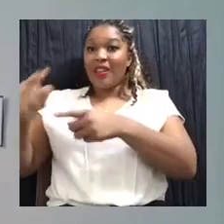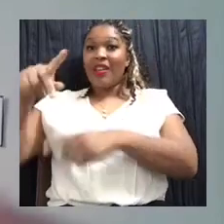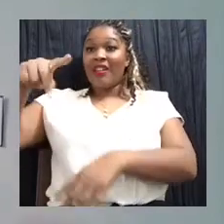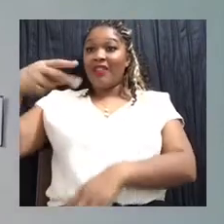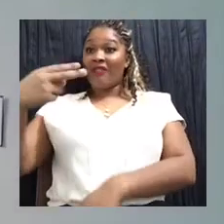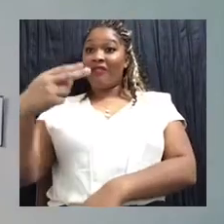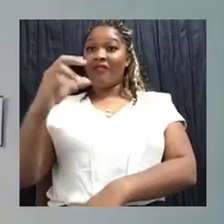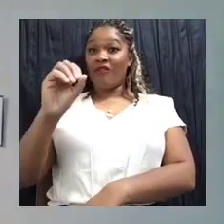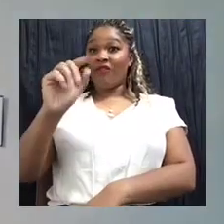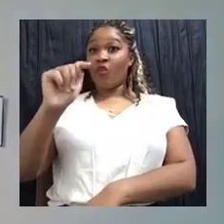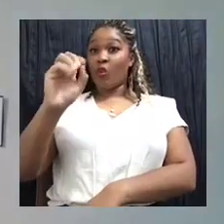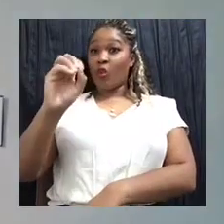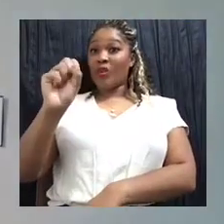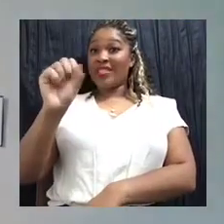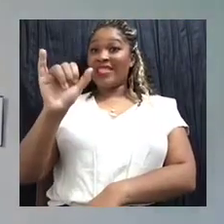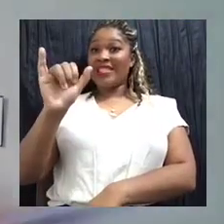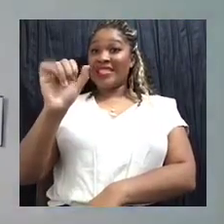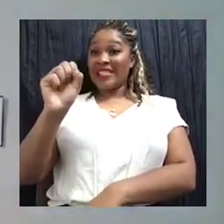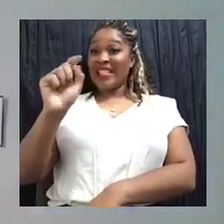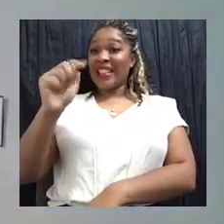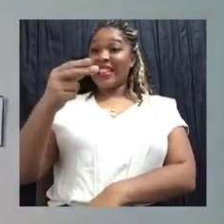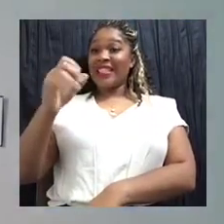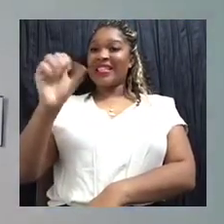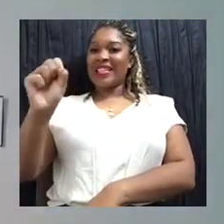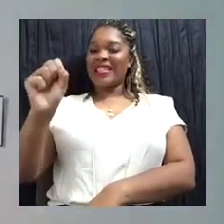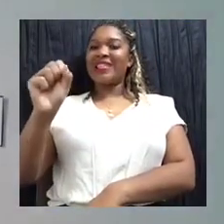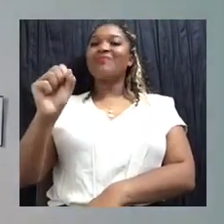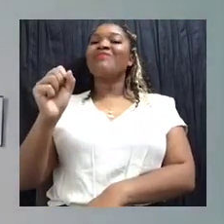photosynthesis is a cycle